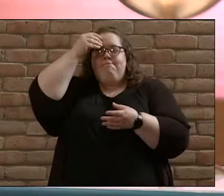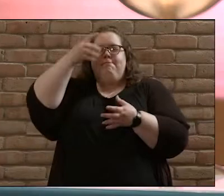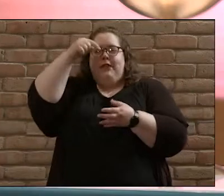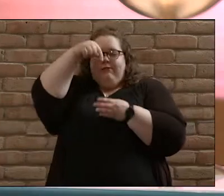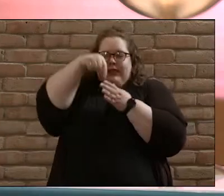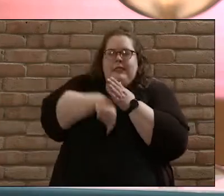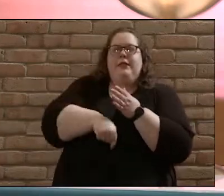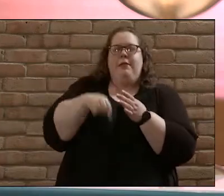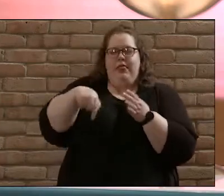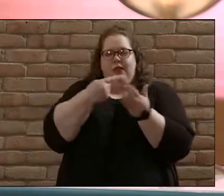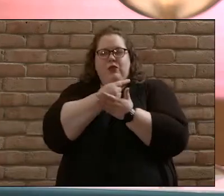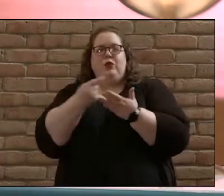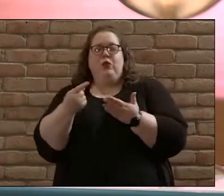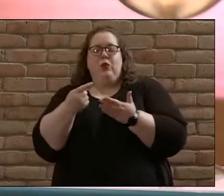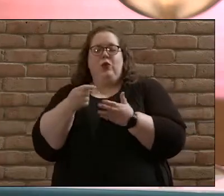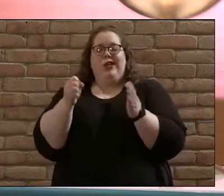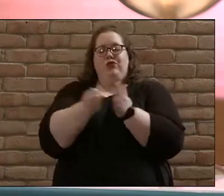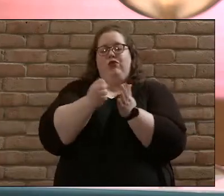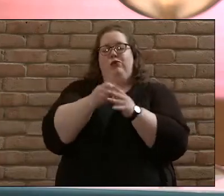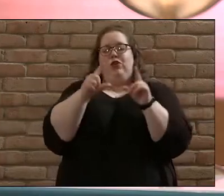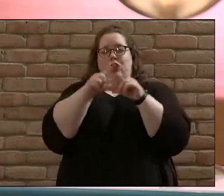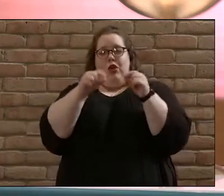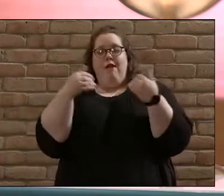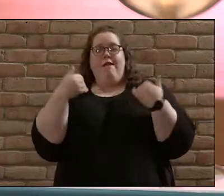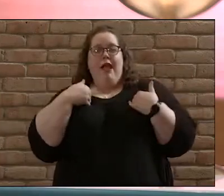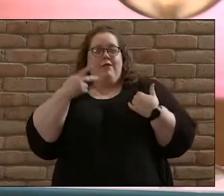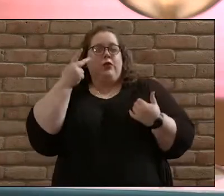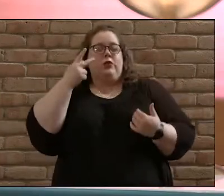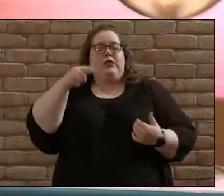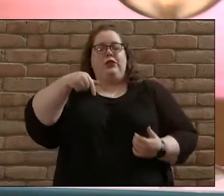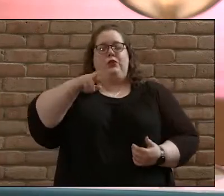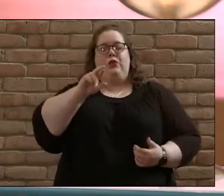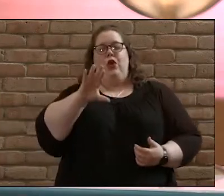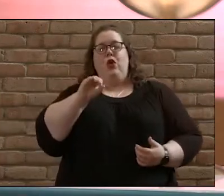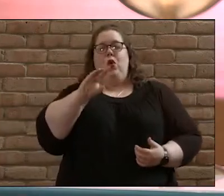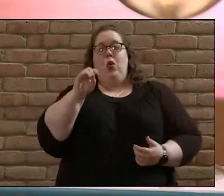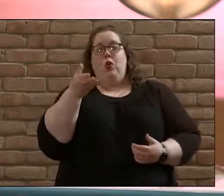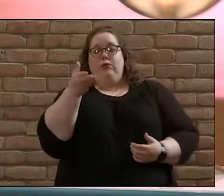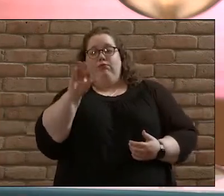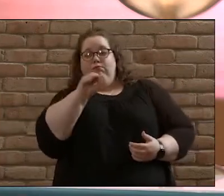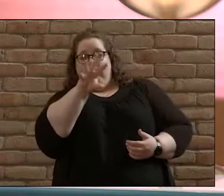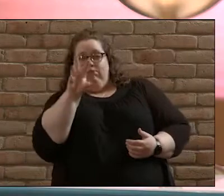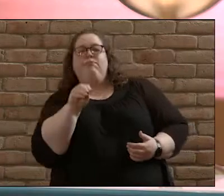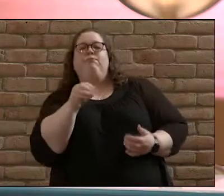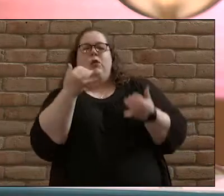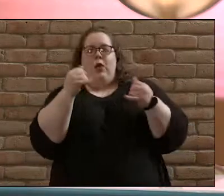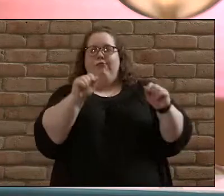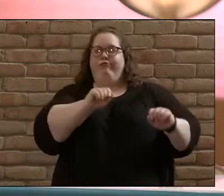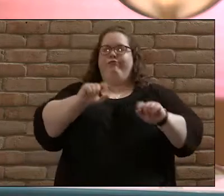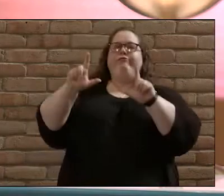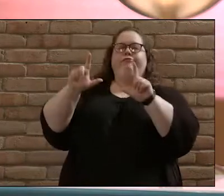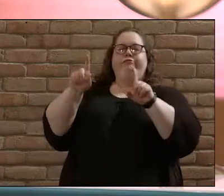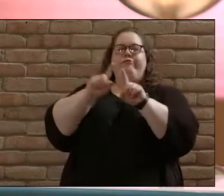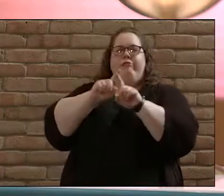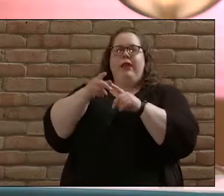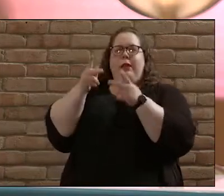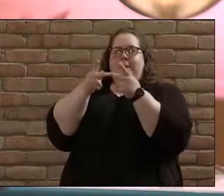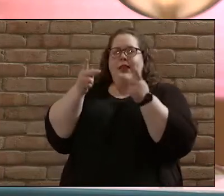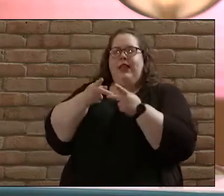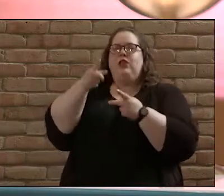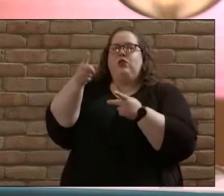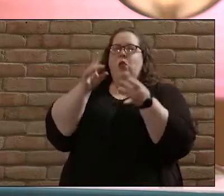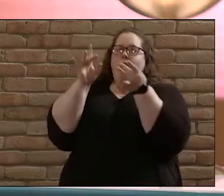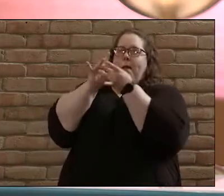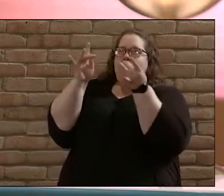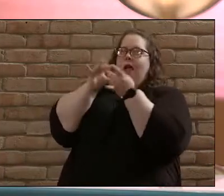So if you want to get a digital copy of that, you can scan the QR code that you'll see on the screen. It'll take you right to the place that you can go